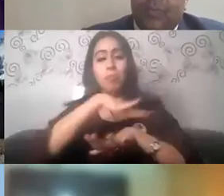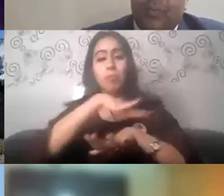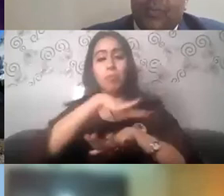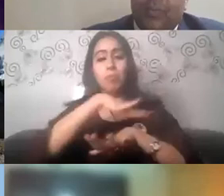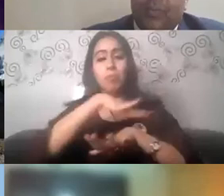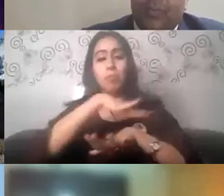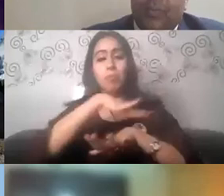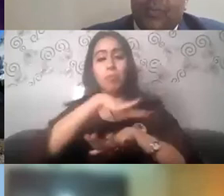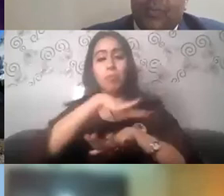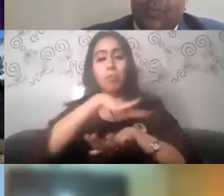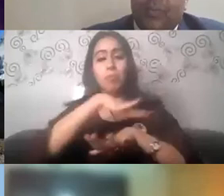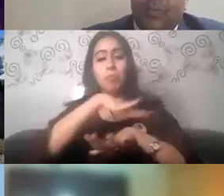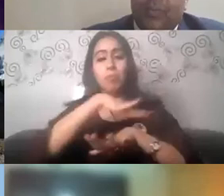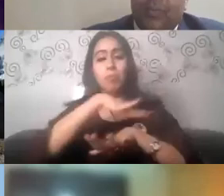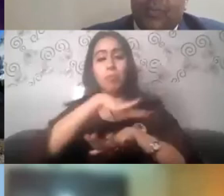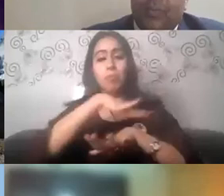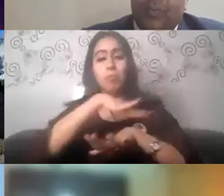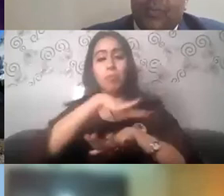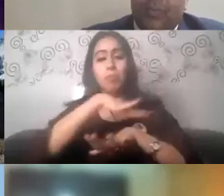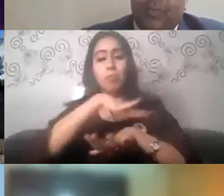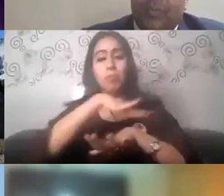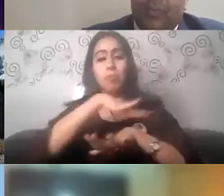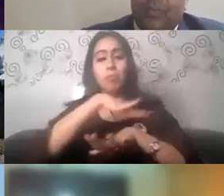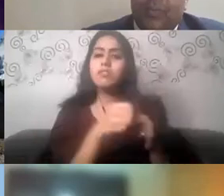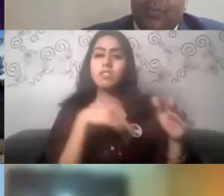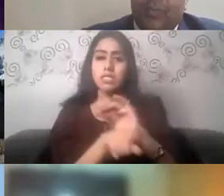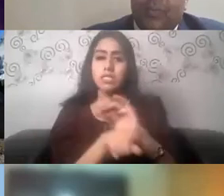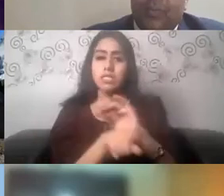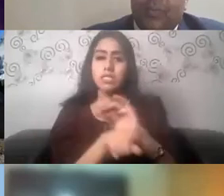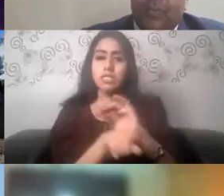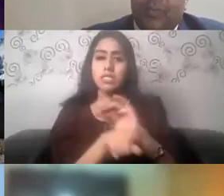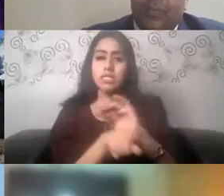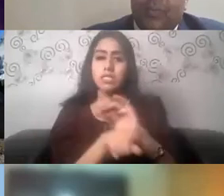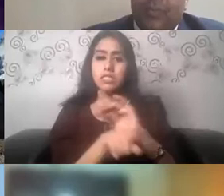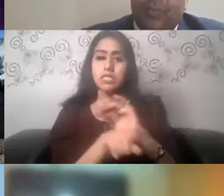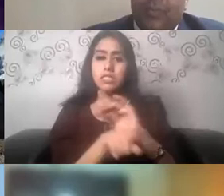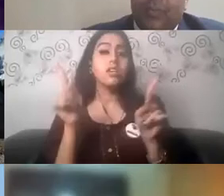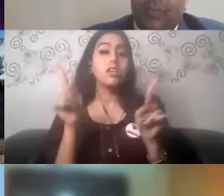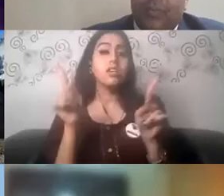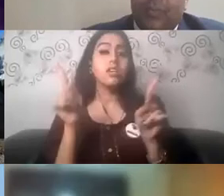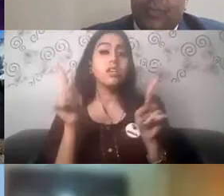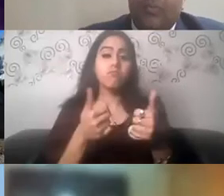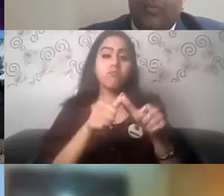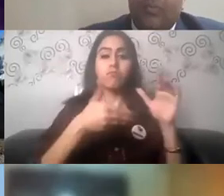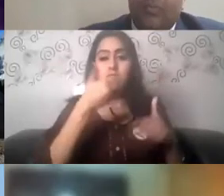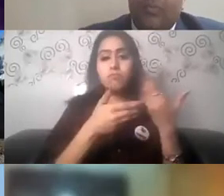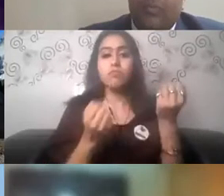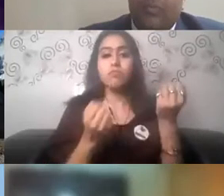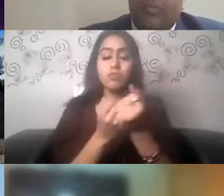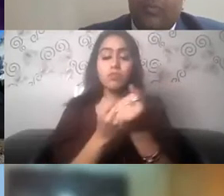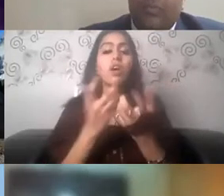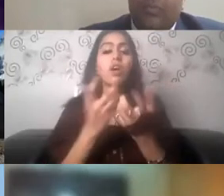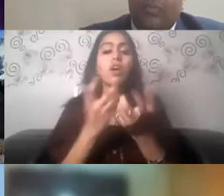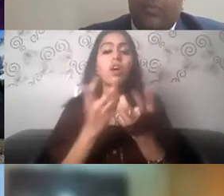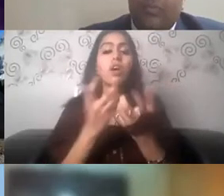are heard and that they have access to the specialized information, including advice and support, with changes that